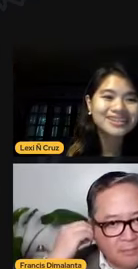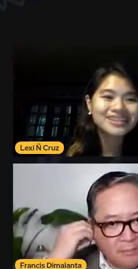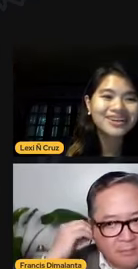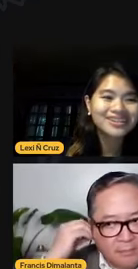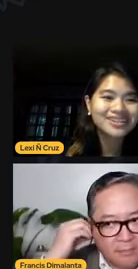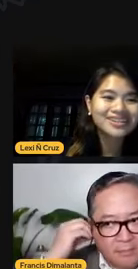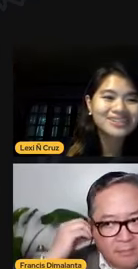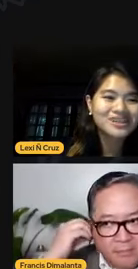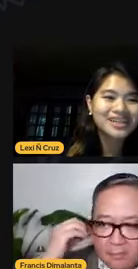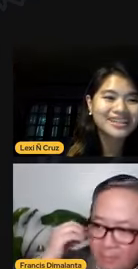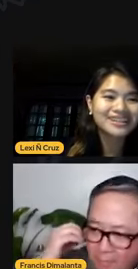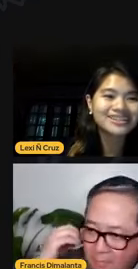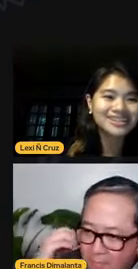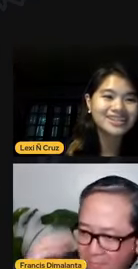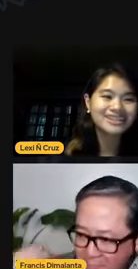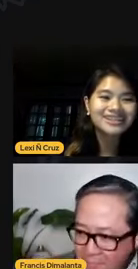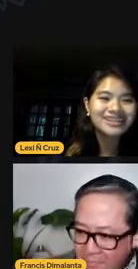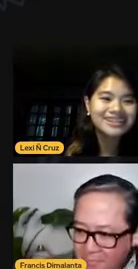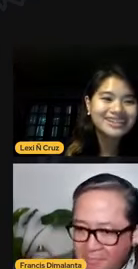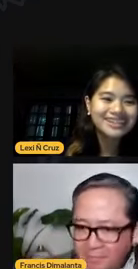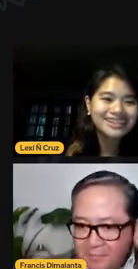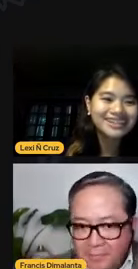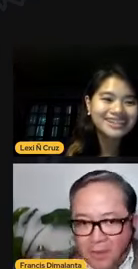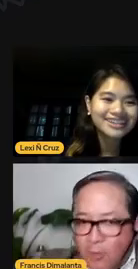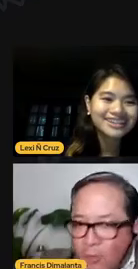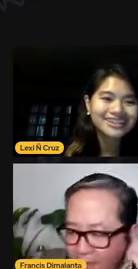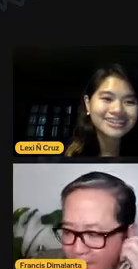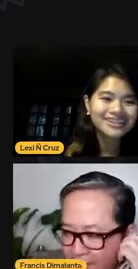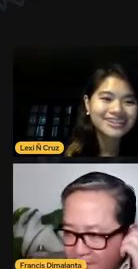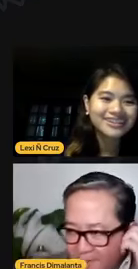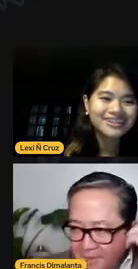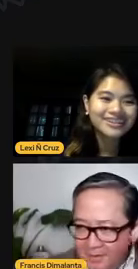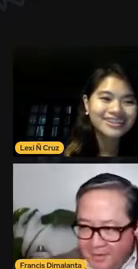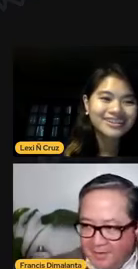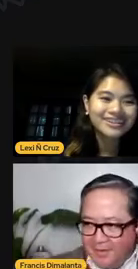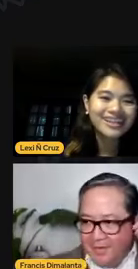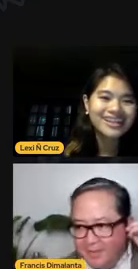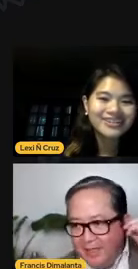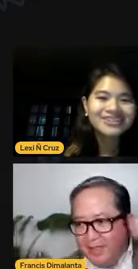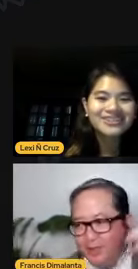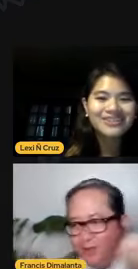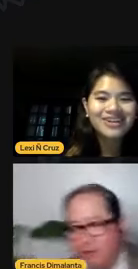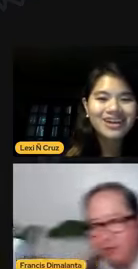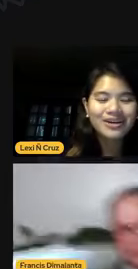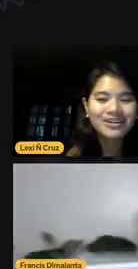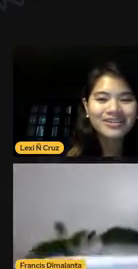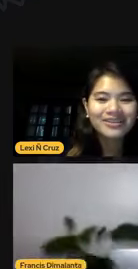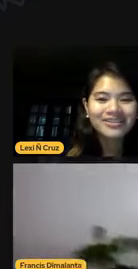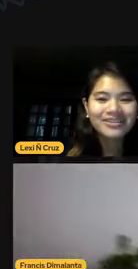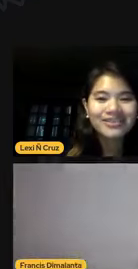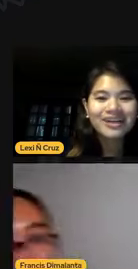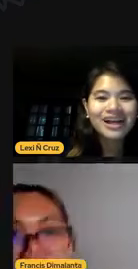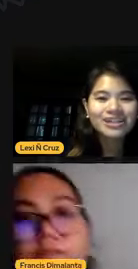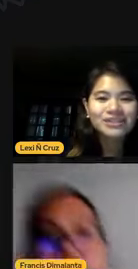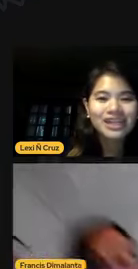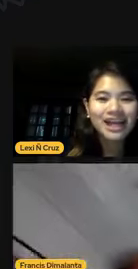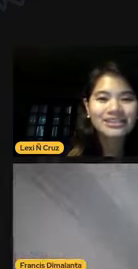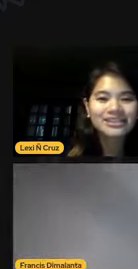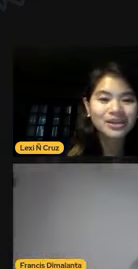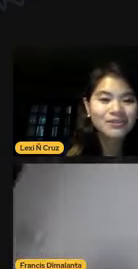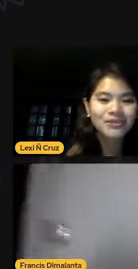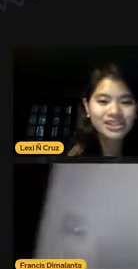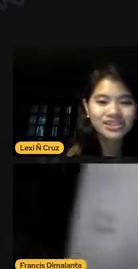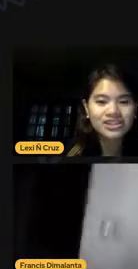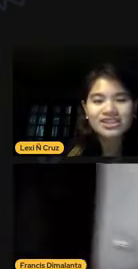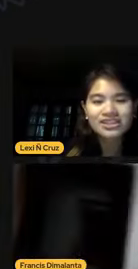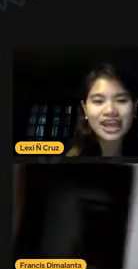It seems that Dr. De Malanta is here. Okay. Hello. Thank you. We were actually